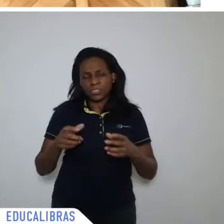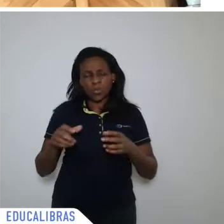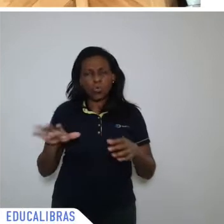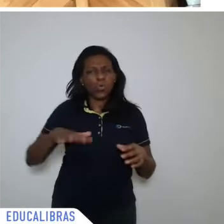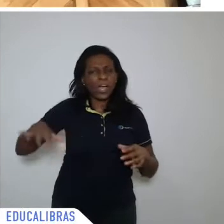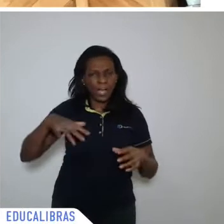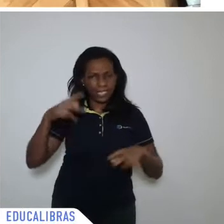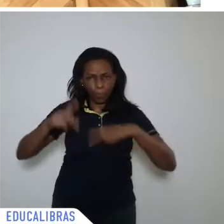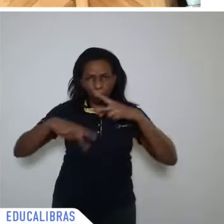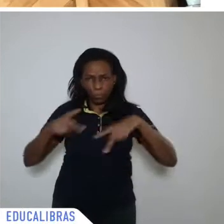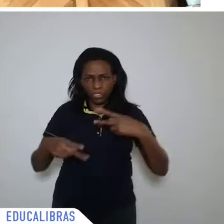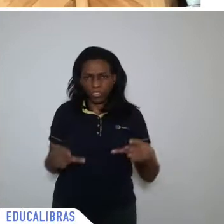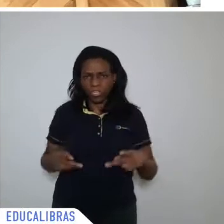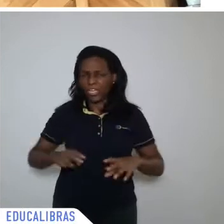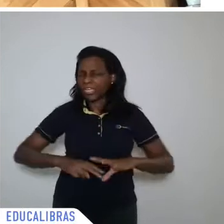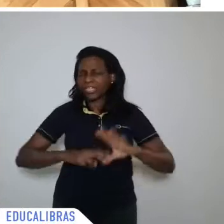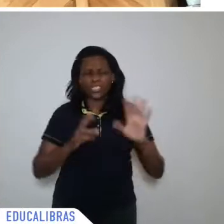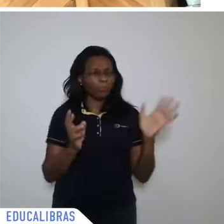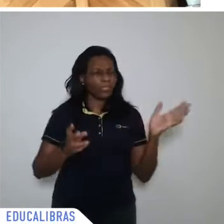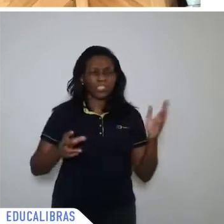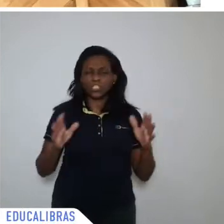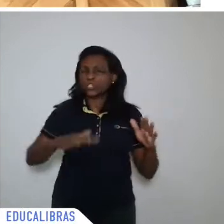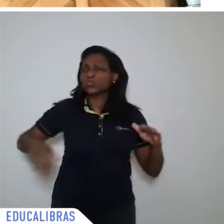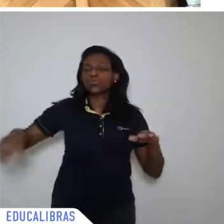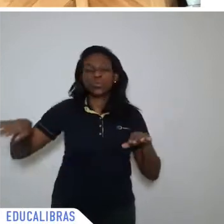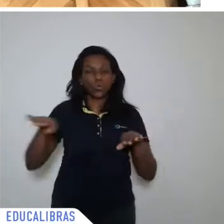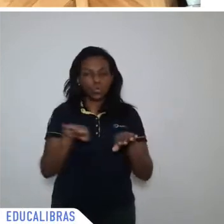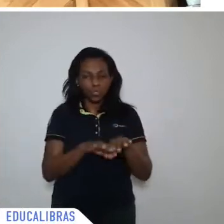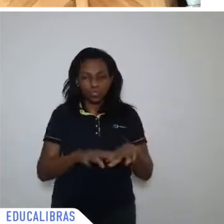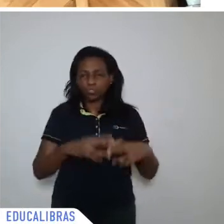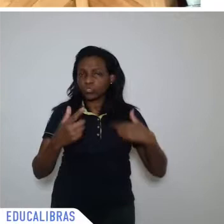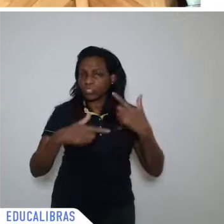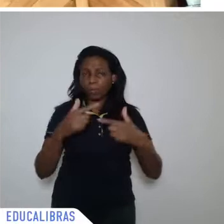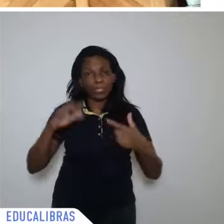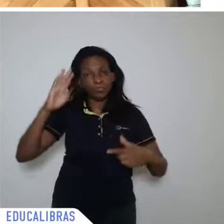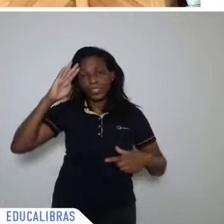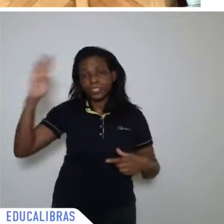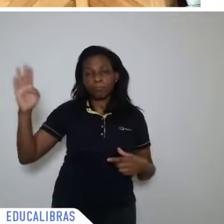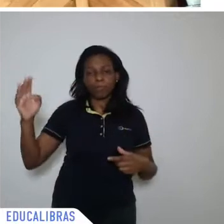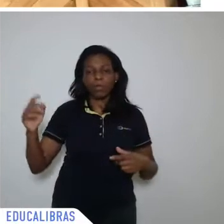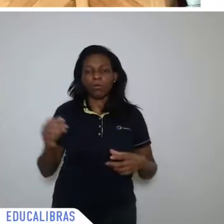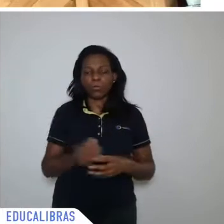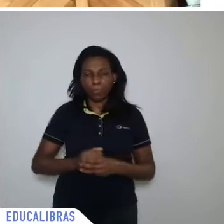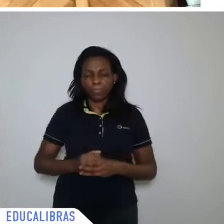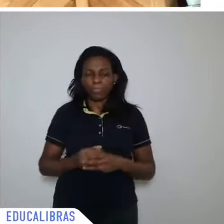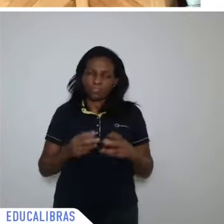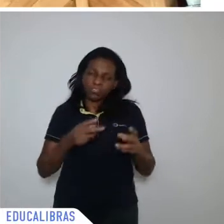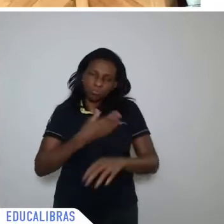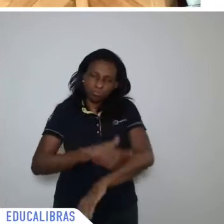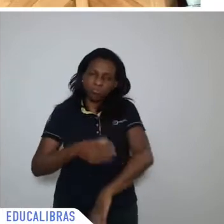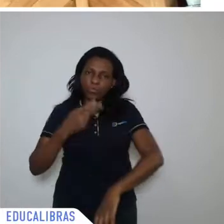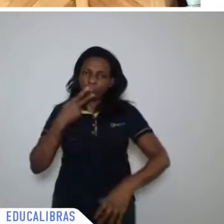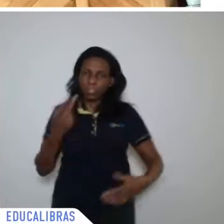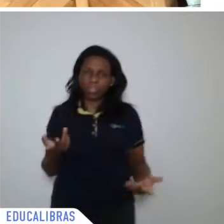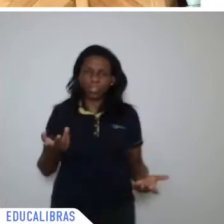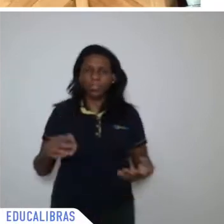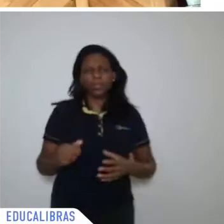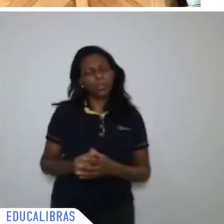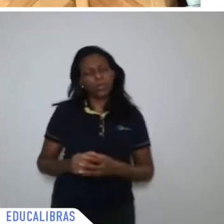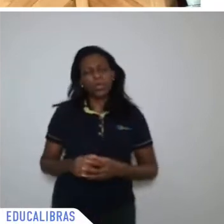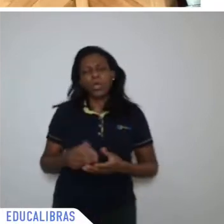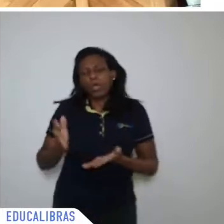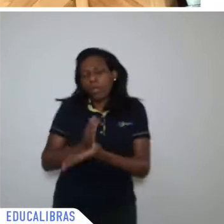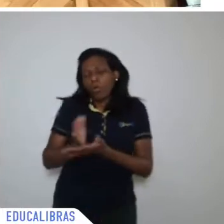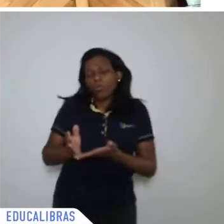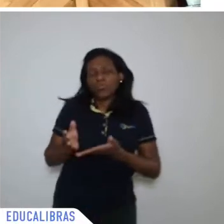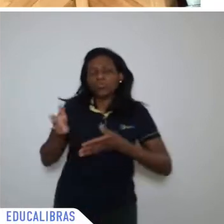question. So the public space, it should be available to all of you, all of them included in essential